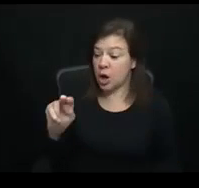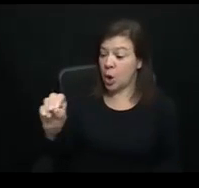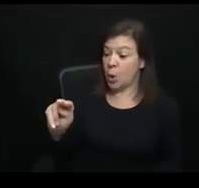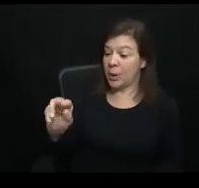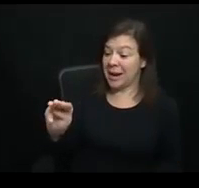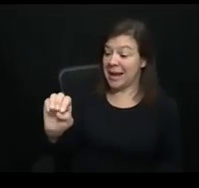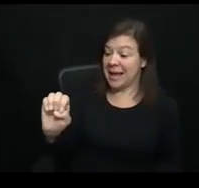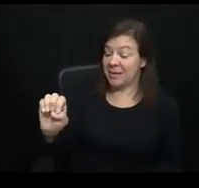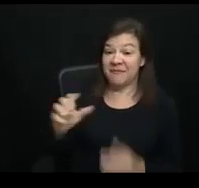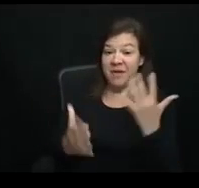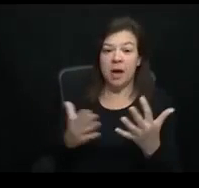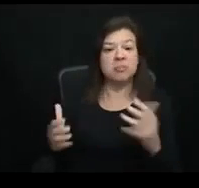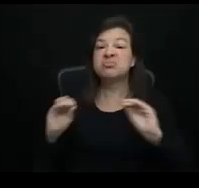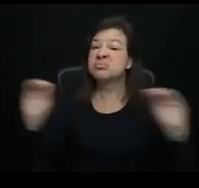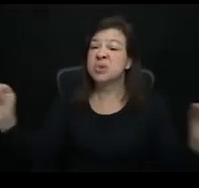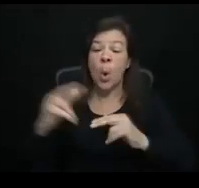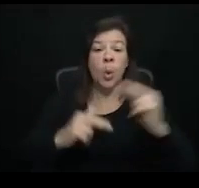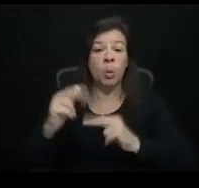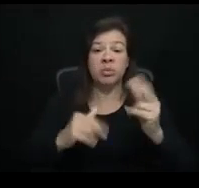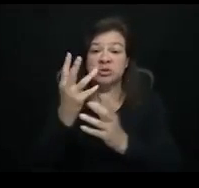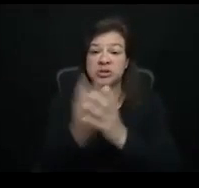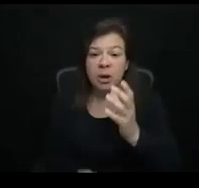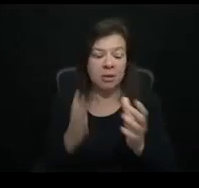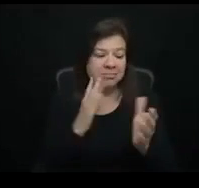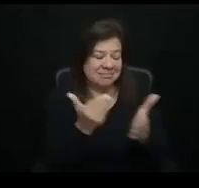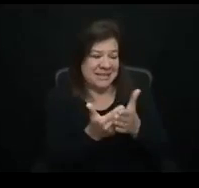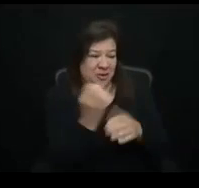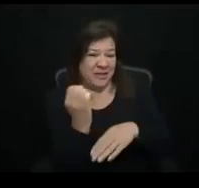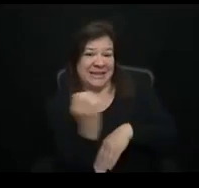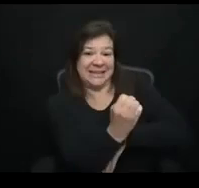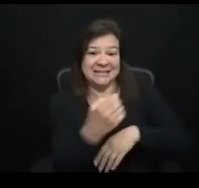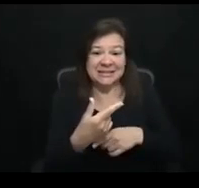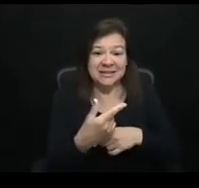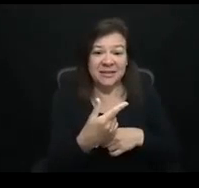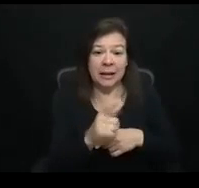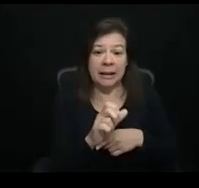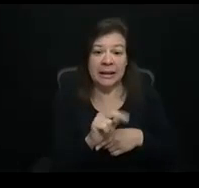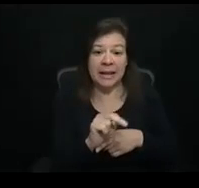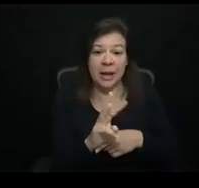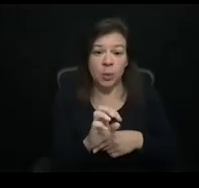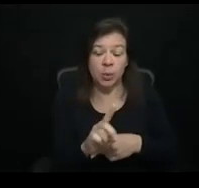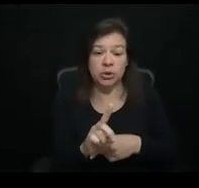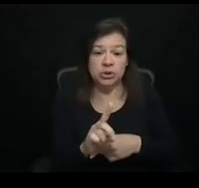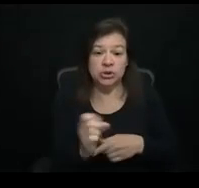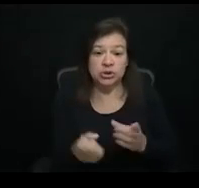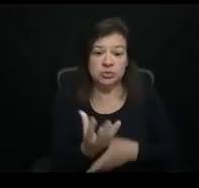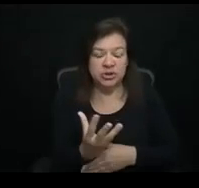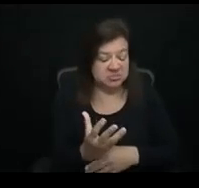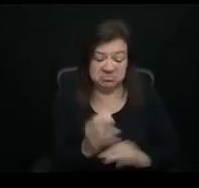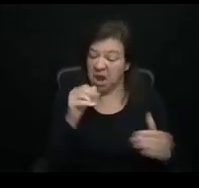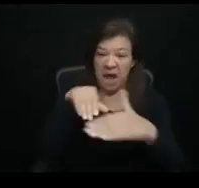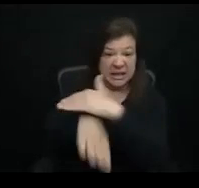structures. The fire was up against the east side of Glenwood Springs and didn't come into Glenwood Springs. They saved Bear